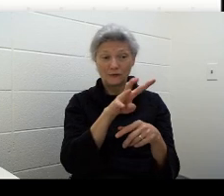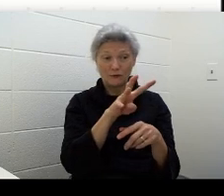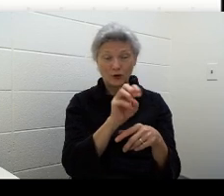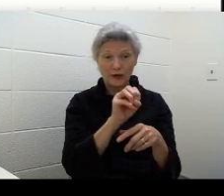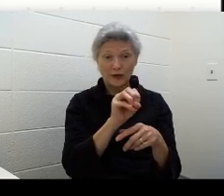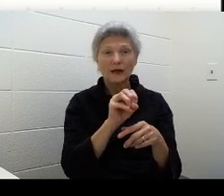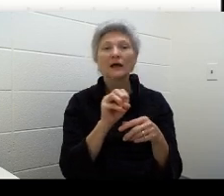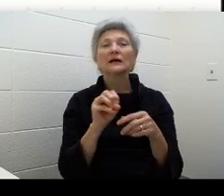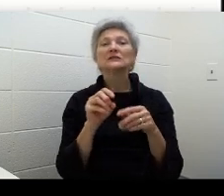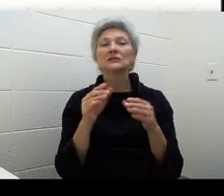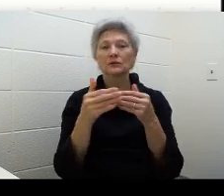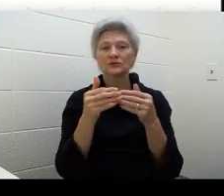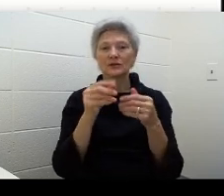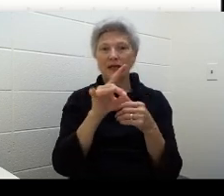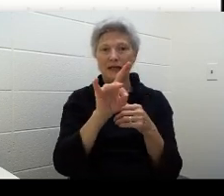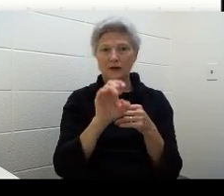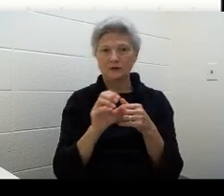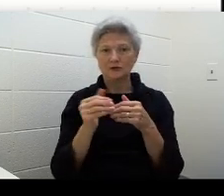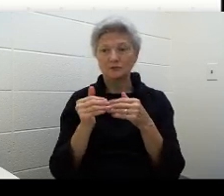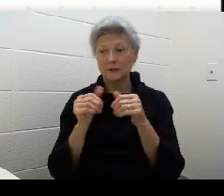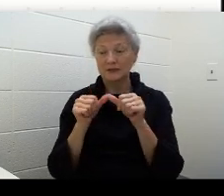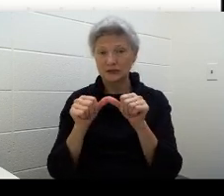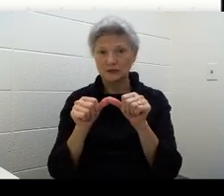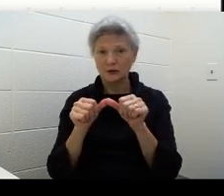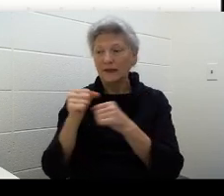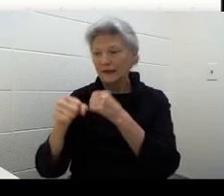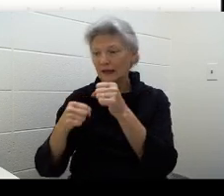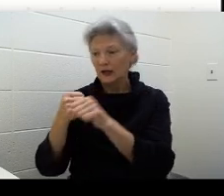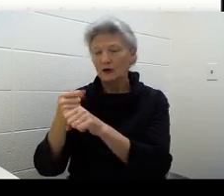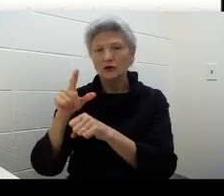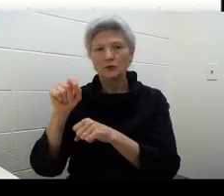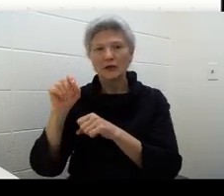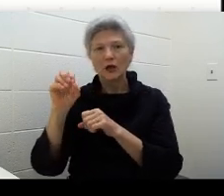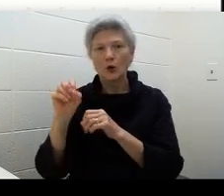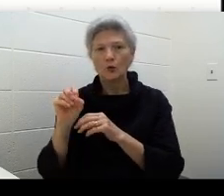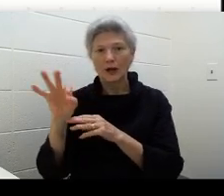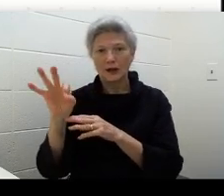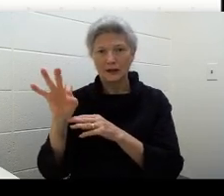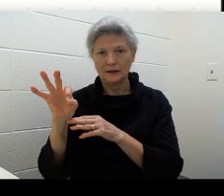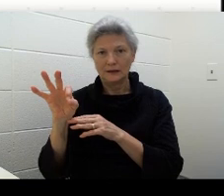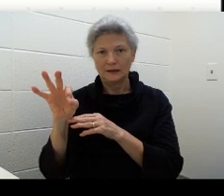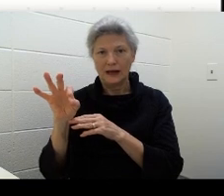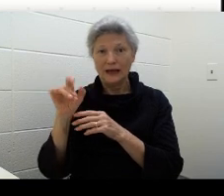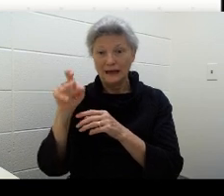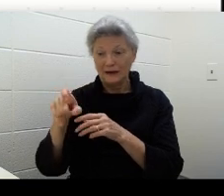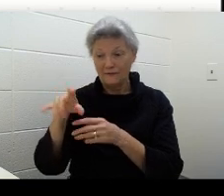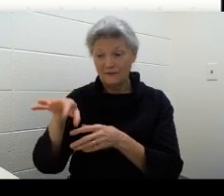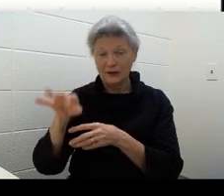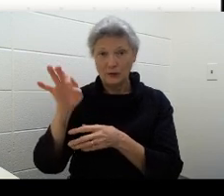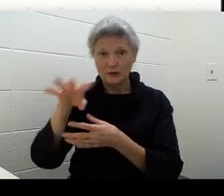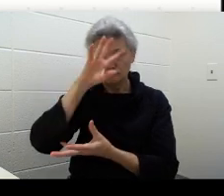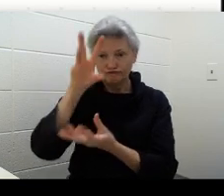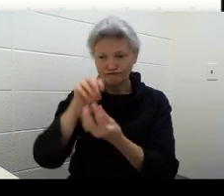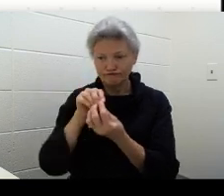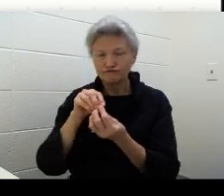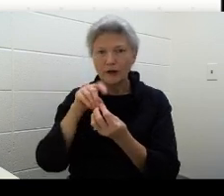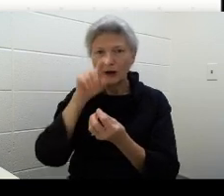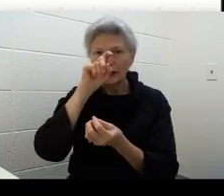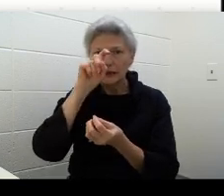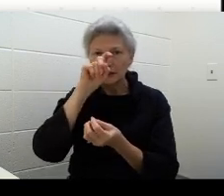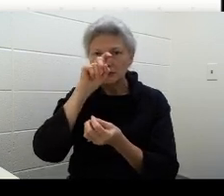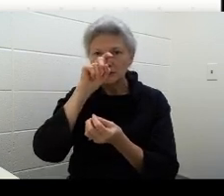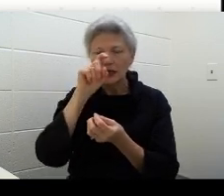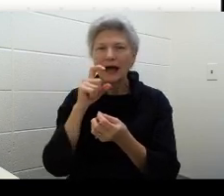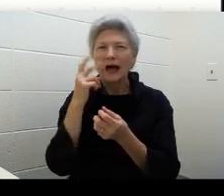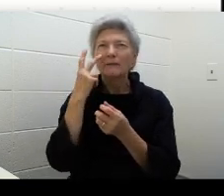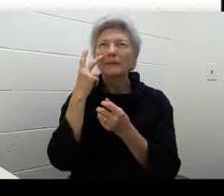going. So in 2009, I need to find the total number of bald eagles. I'm going to make my estimate first, and I